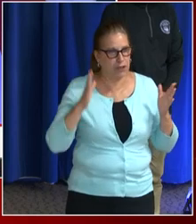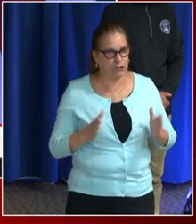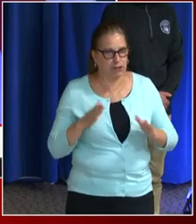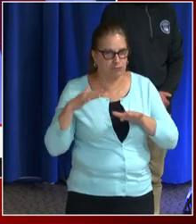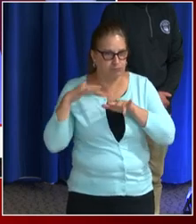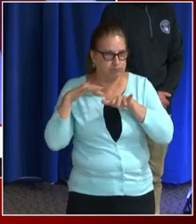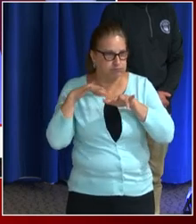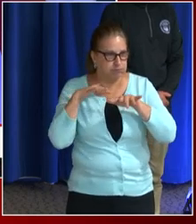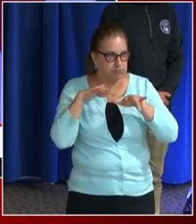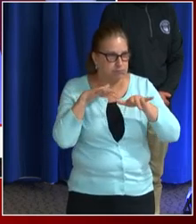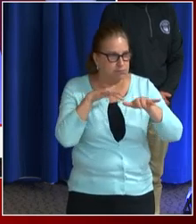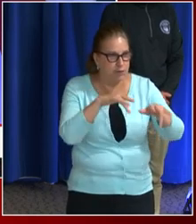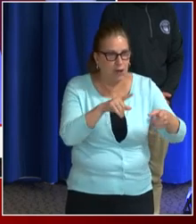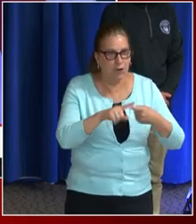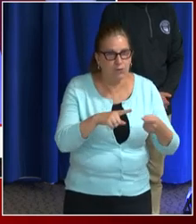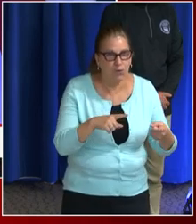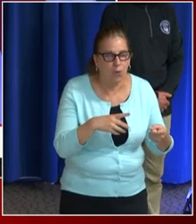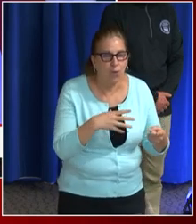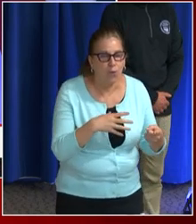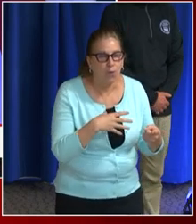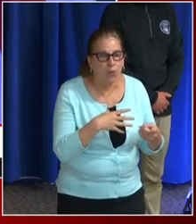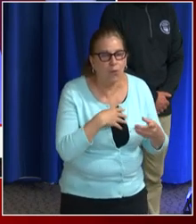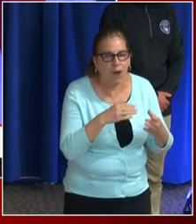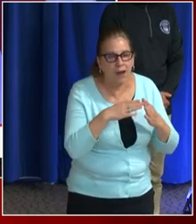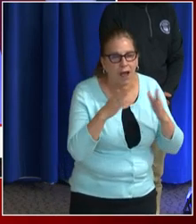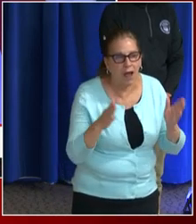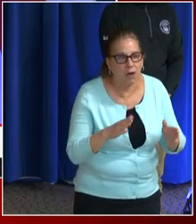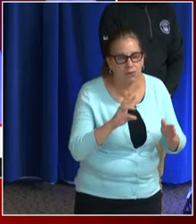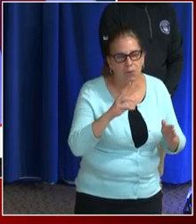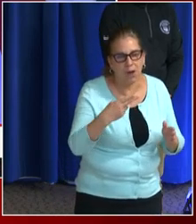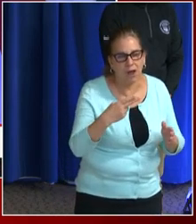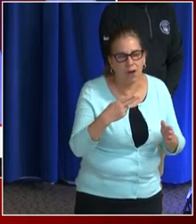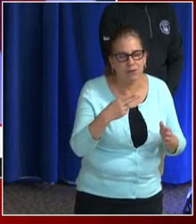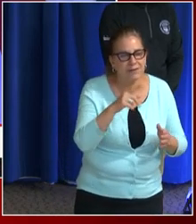dispersed using some form of munitions.